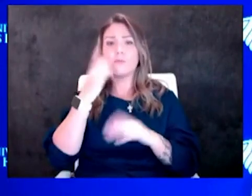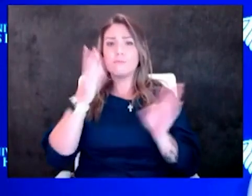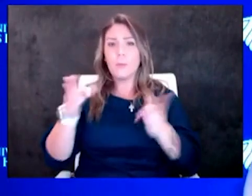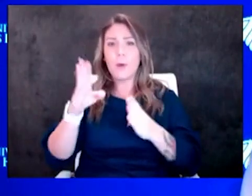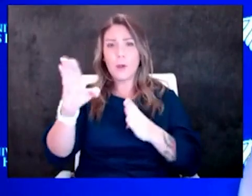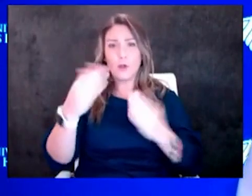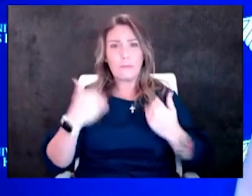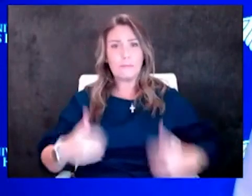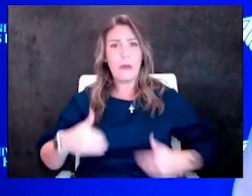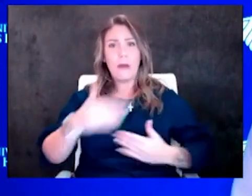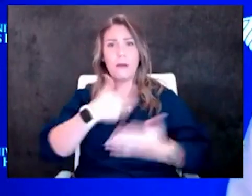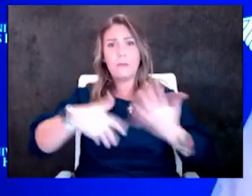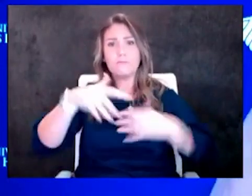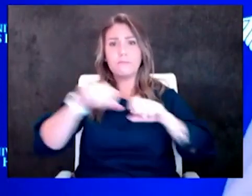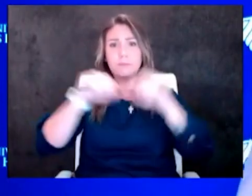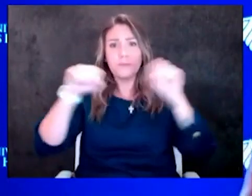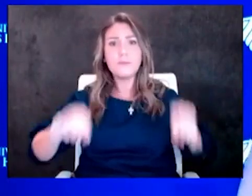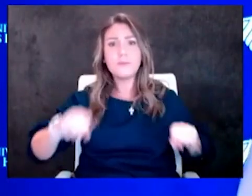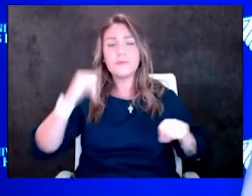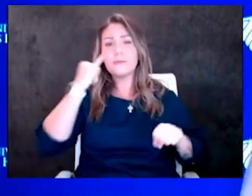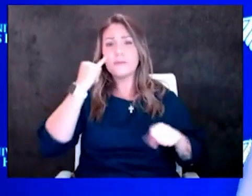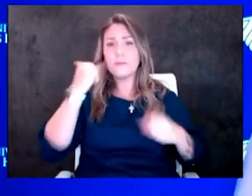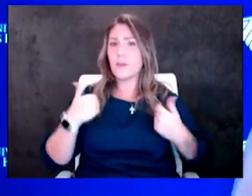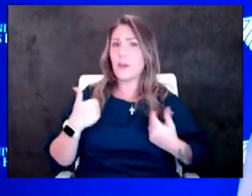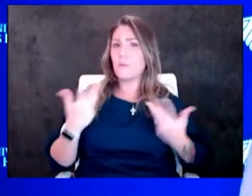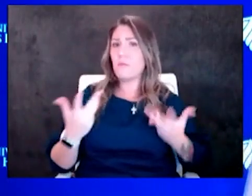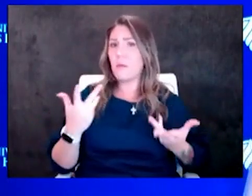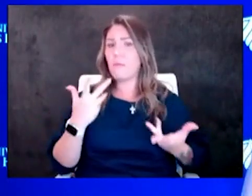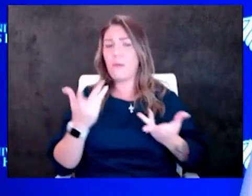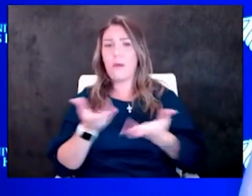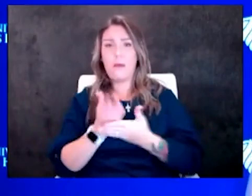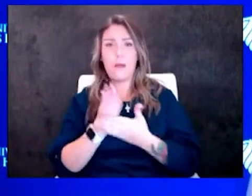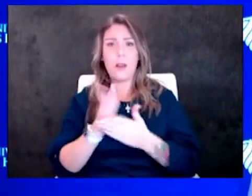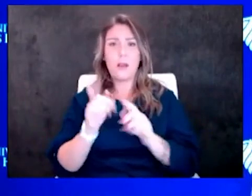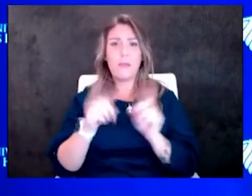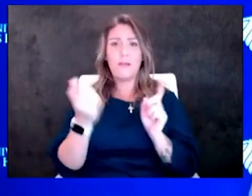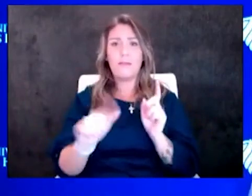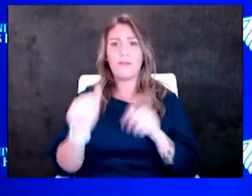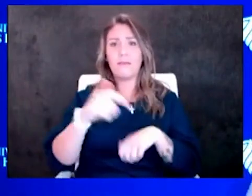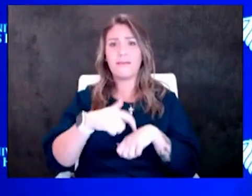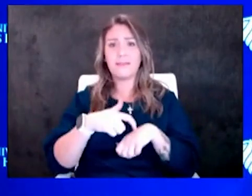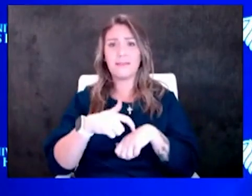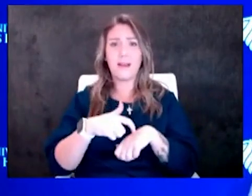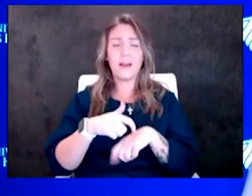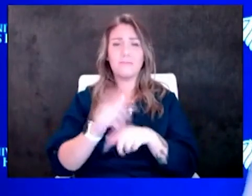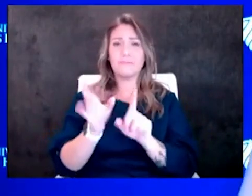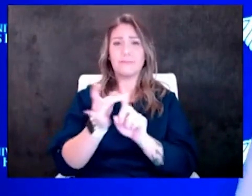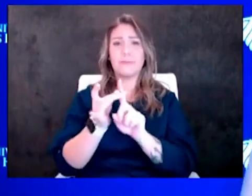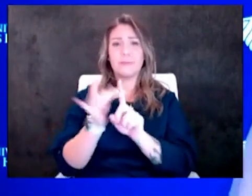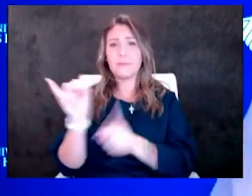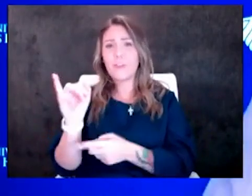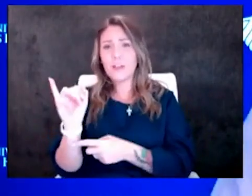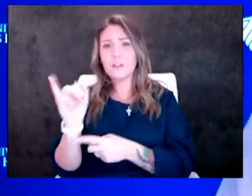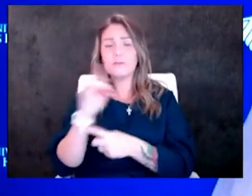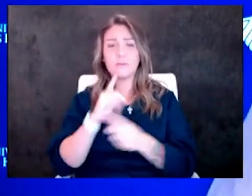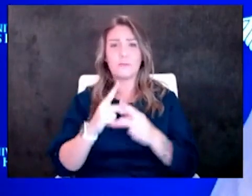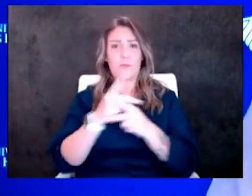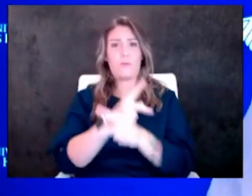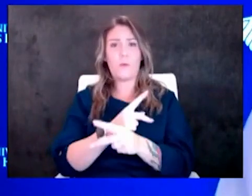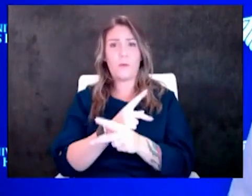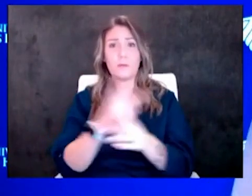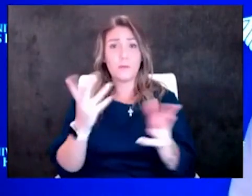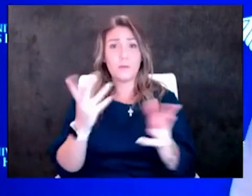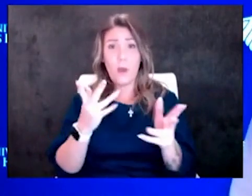are young, you may be okay, but anytime you get this infection, you roll the dice with the complications, the worst of which, of course, being